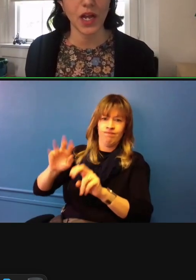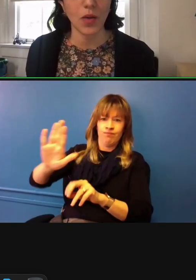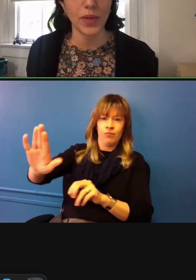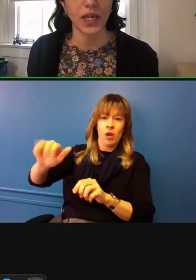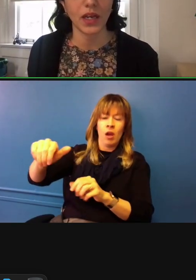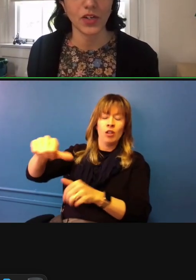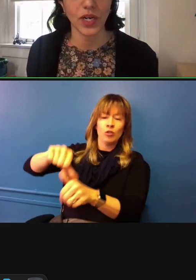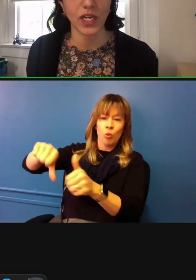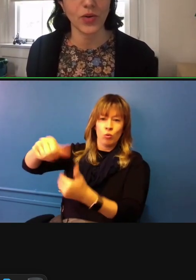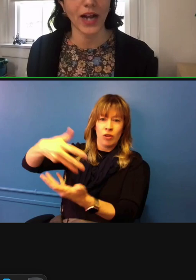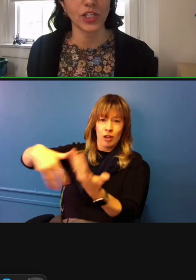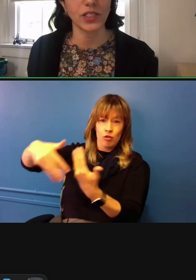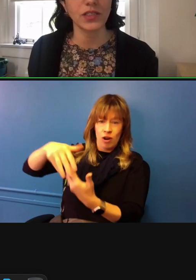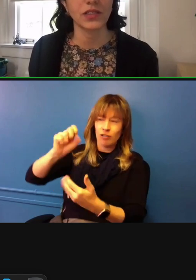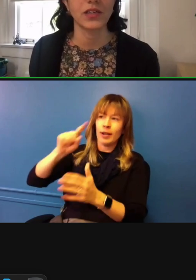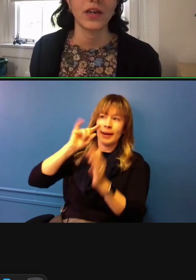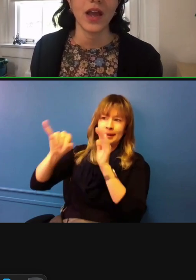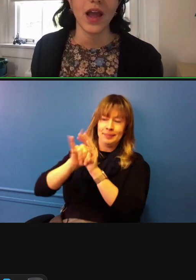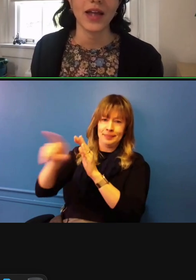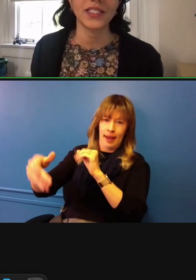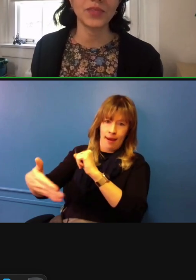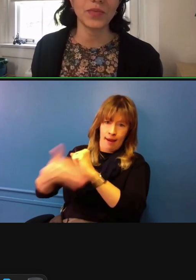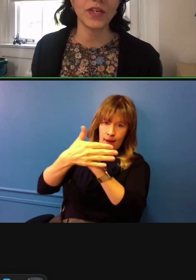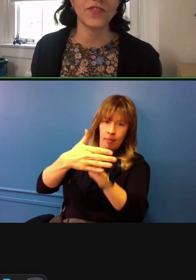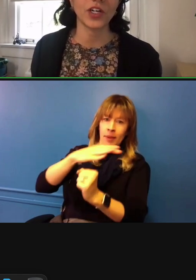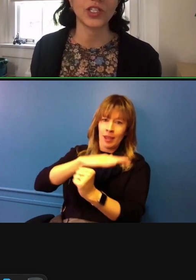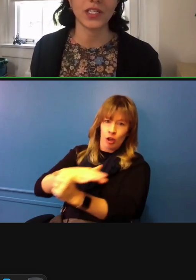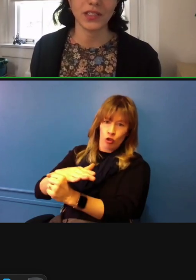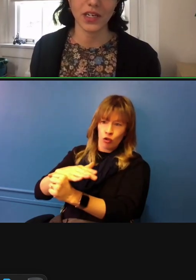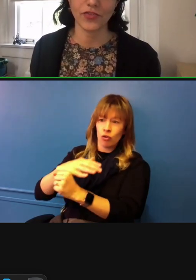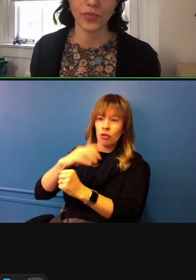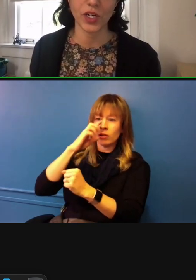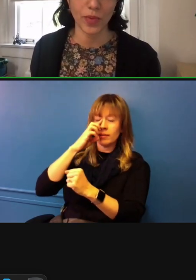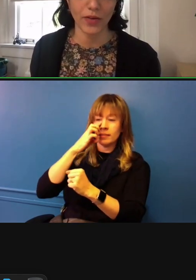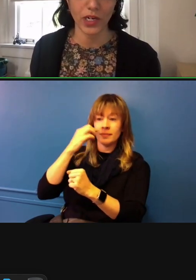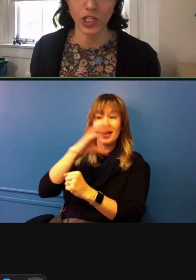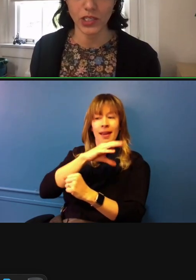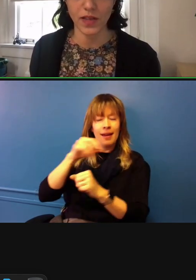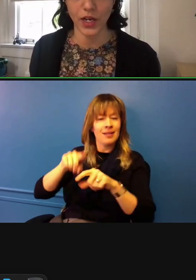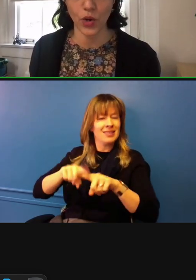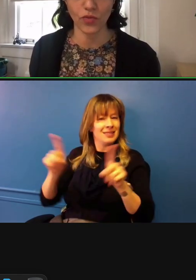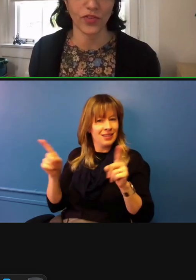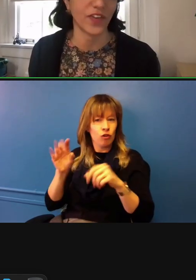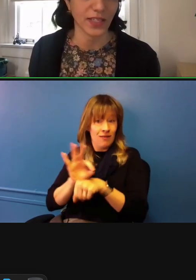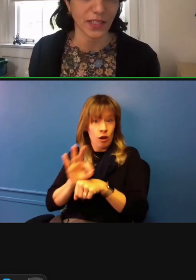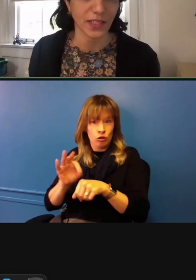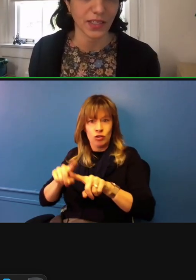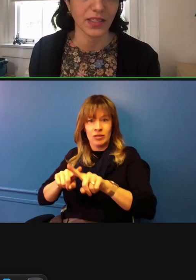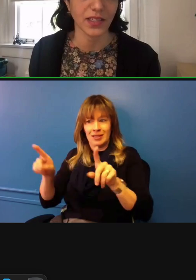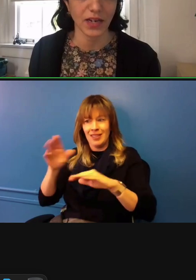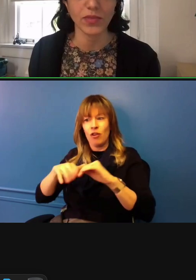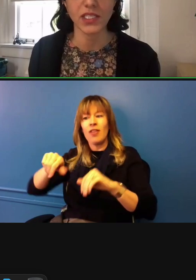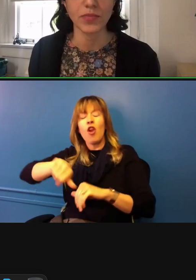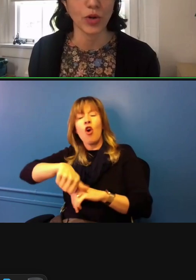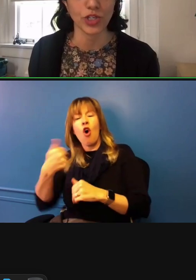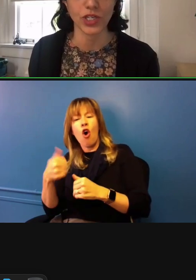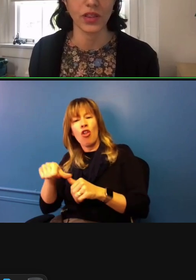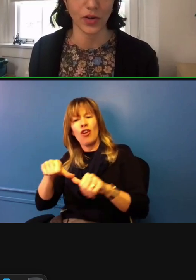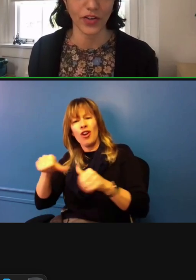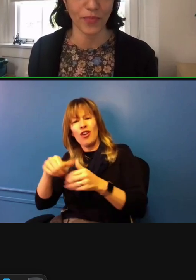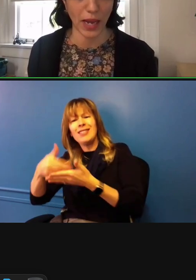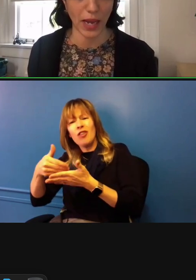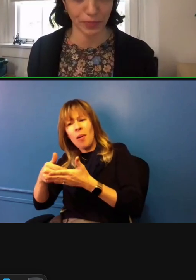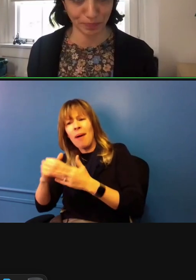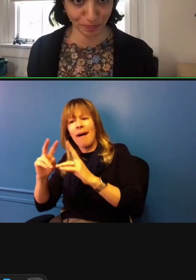distinguish between helping and hindering interactions, and seems to be functionally distinct from nearby regions that code for faces, animacy,